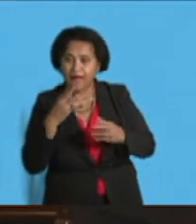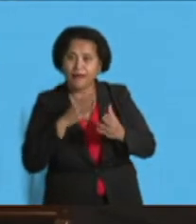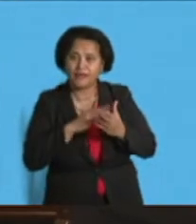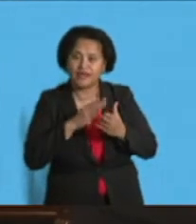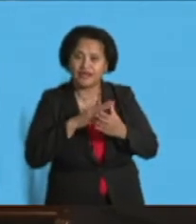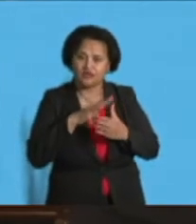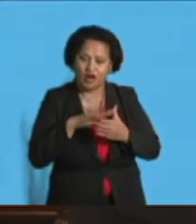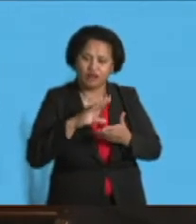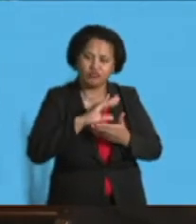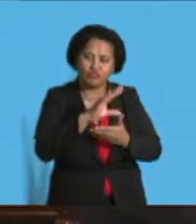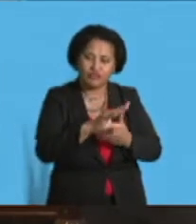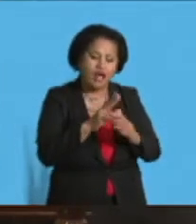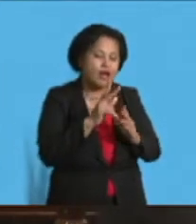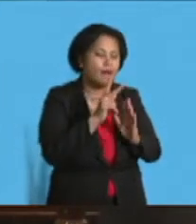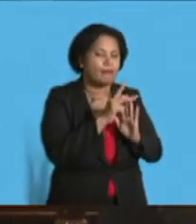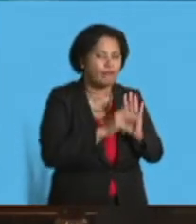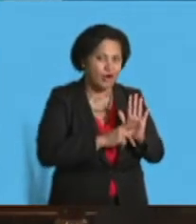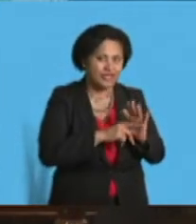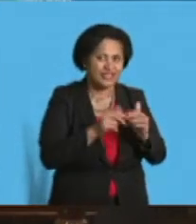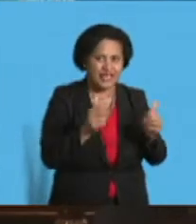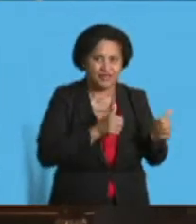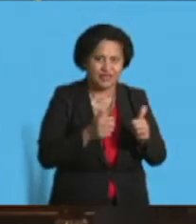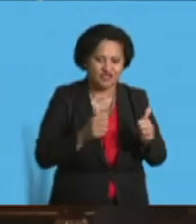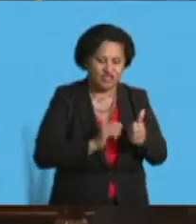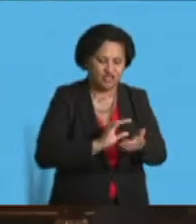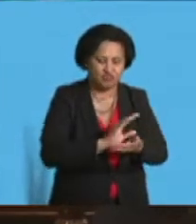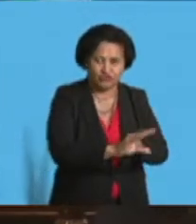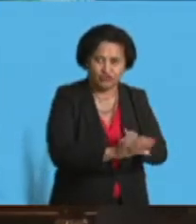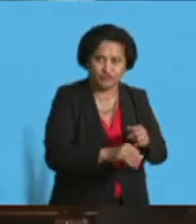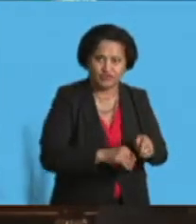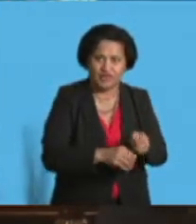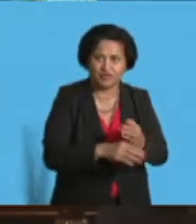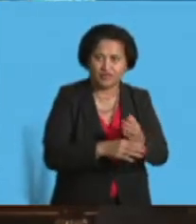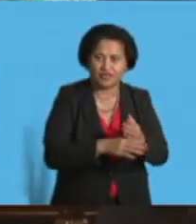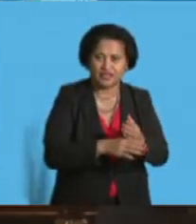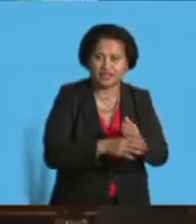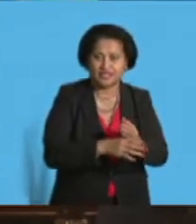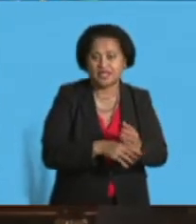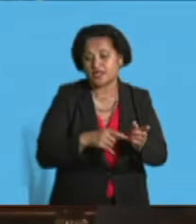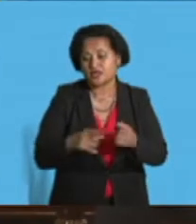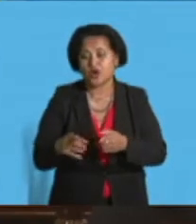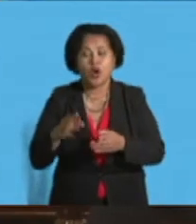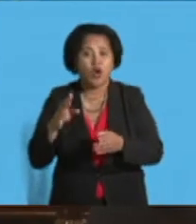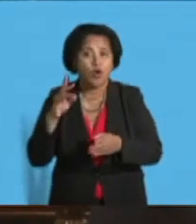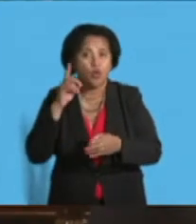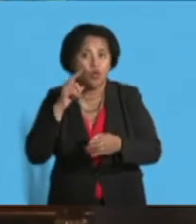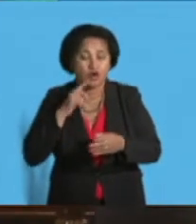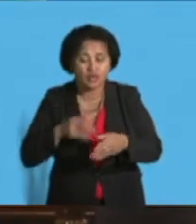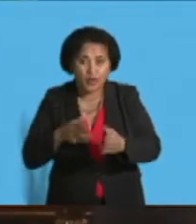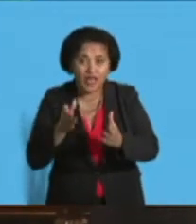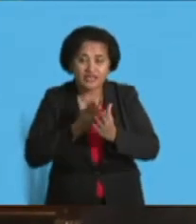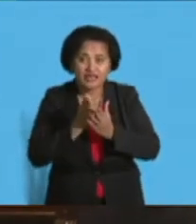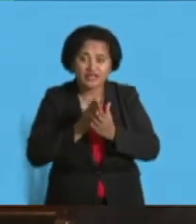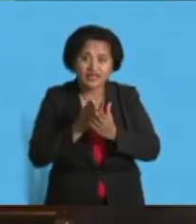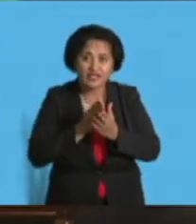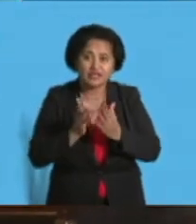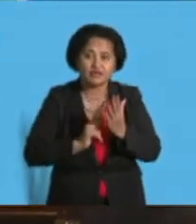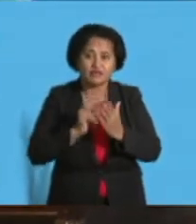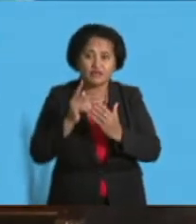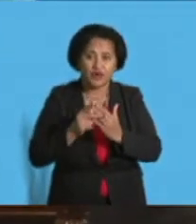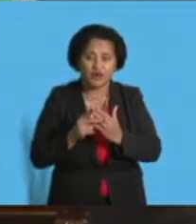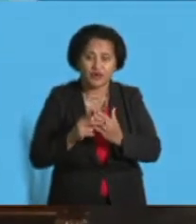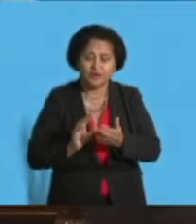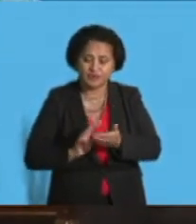policy and administration program to carry this activity. Madam Speaker, Waterways Services Program carries out all the operational activities of the